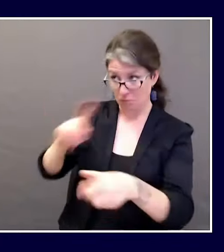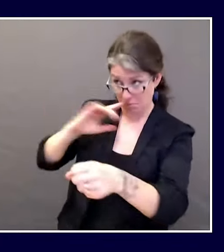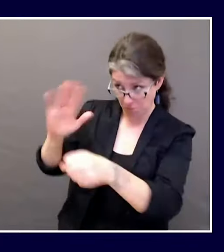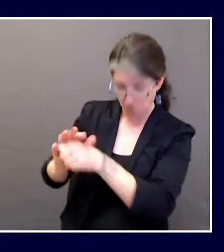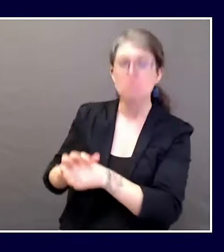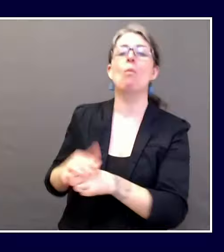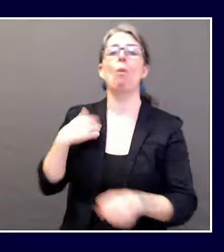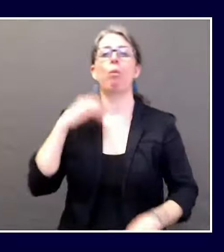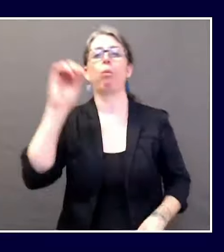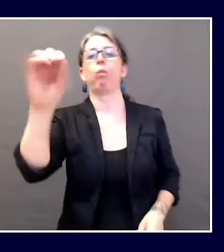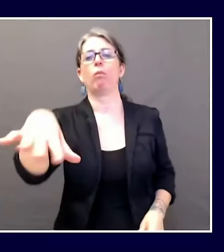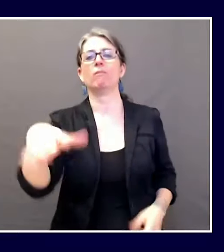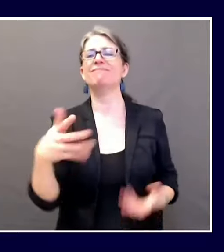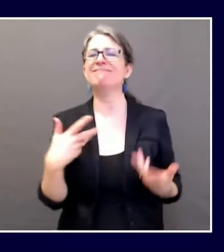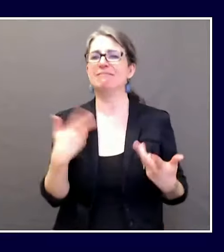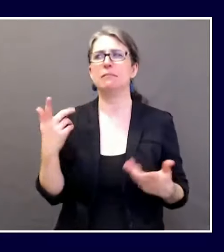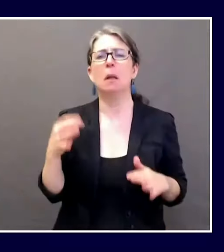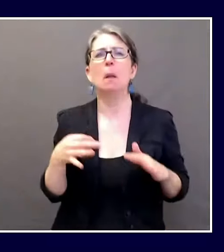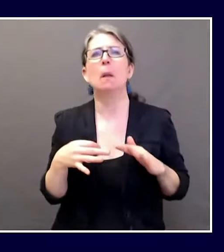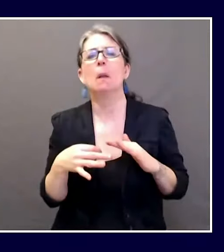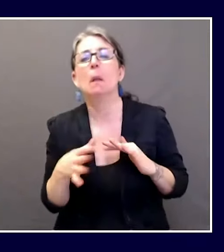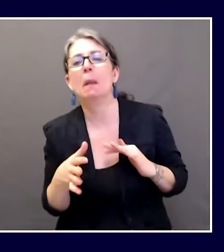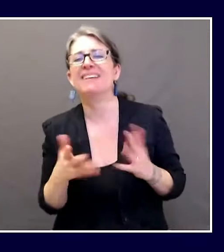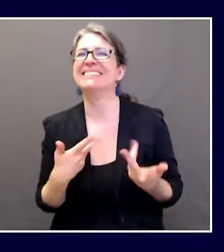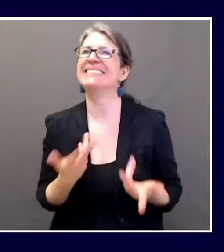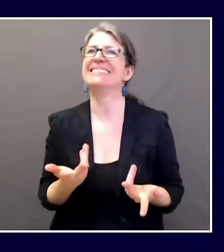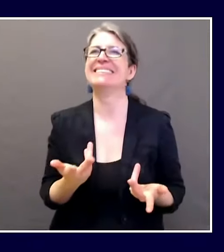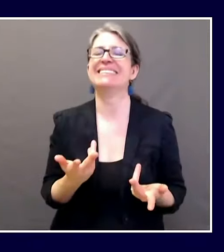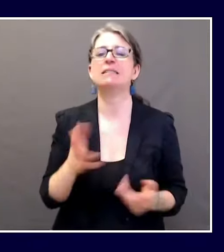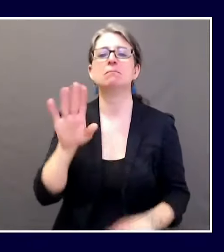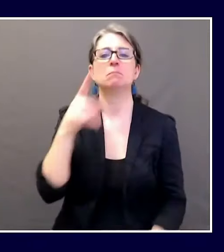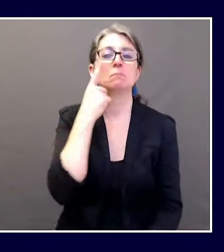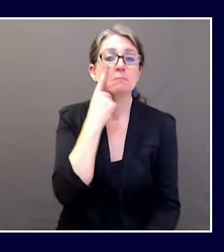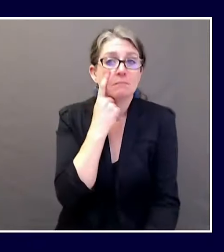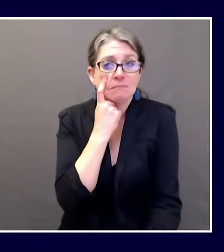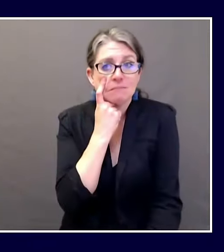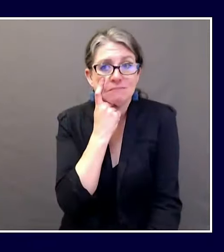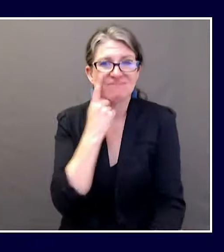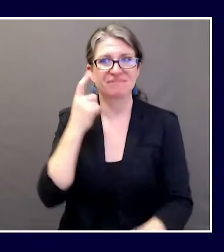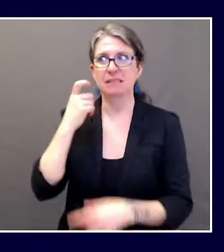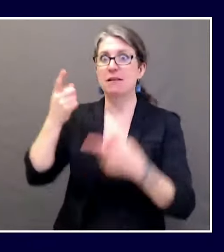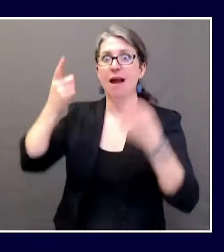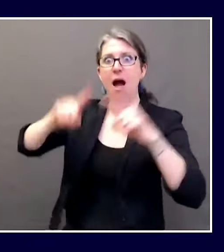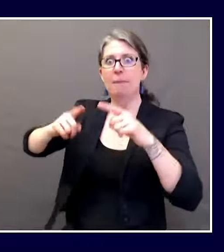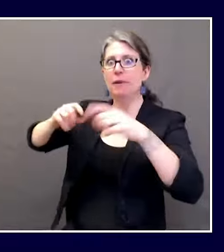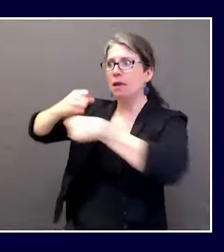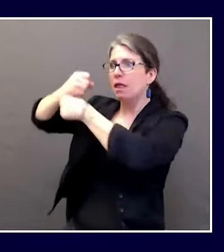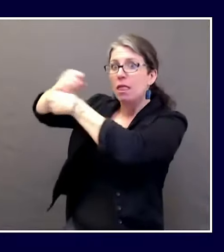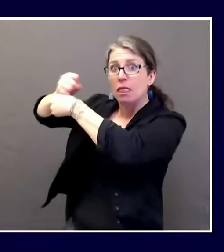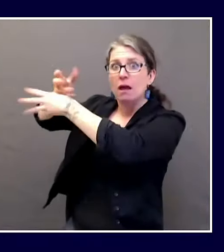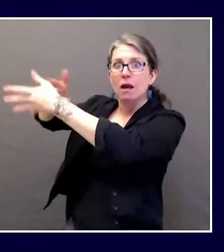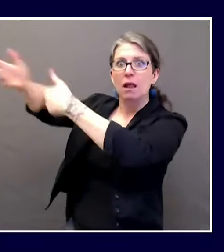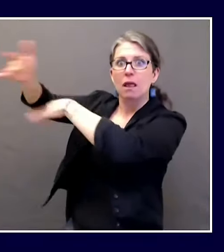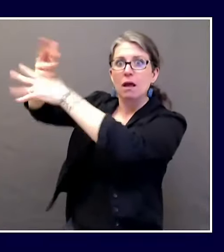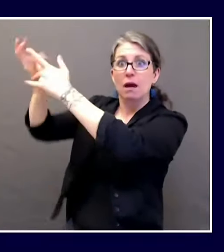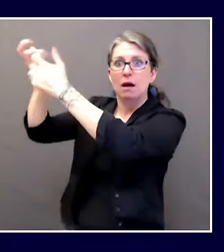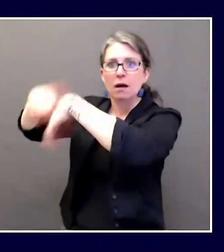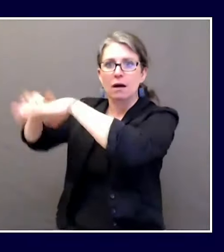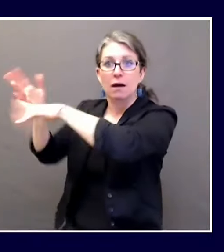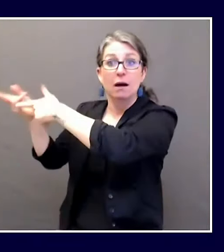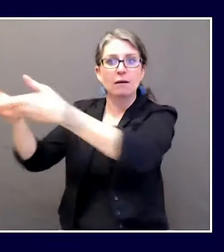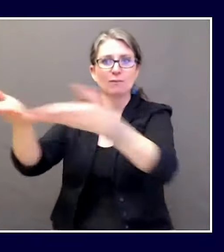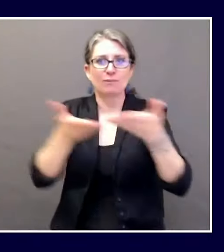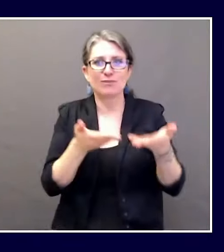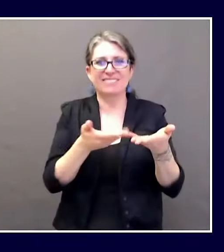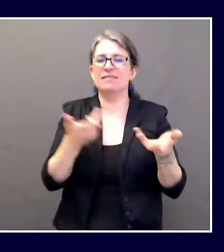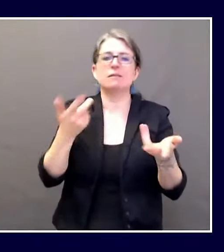see it. I was hoping for a more significant increase this week than we saw. I